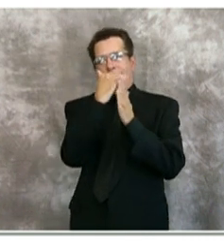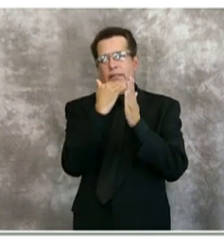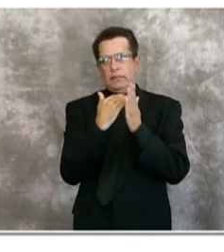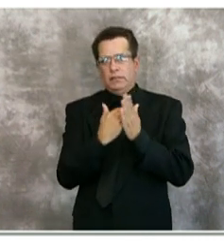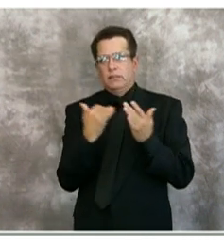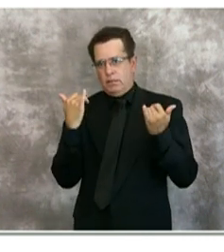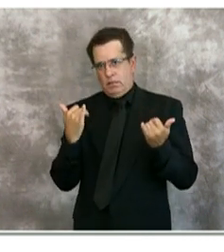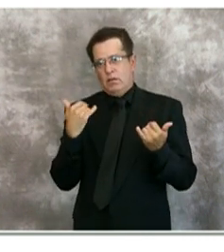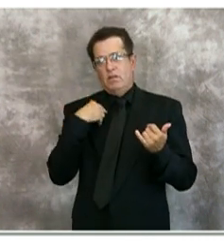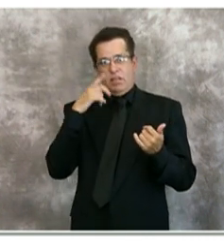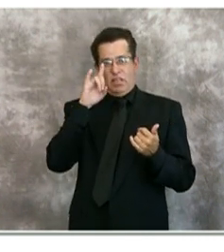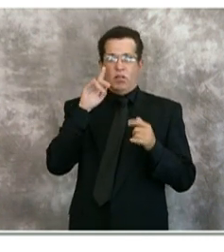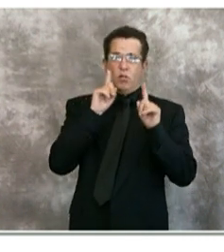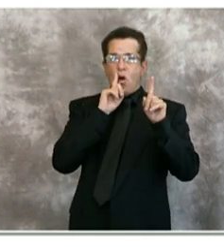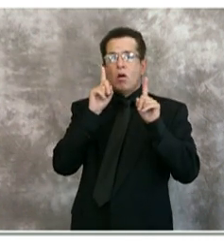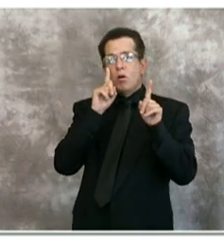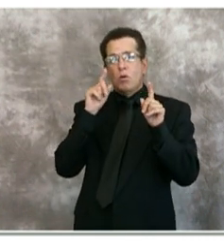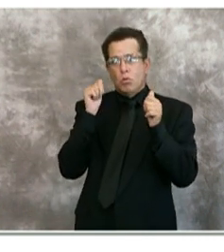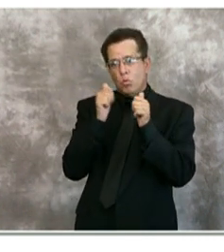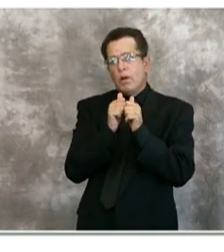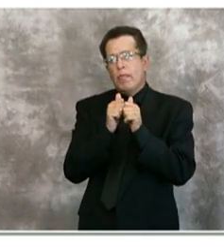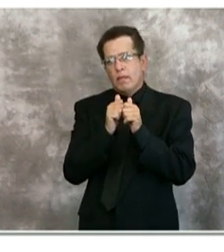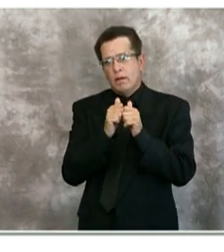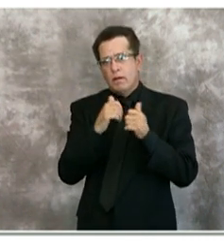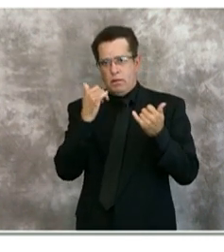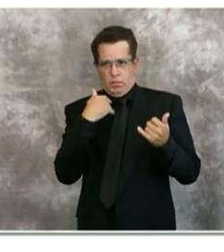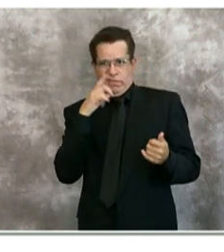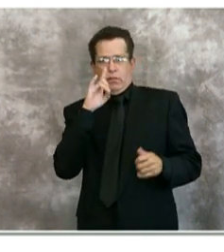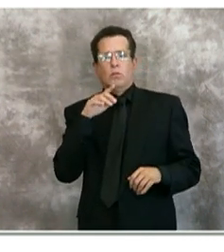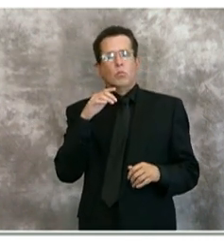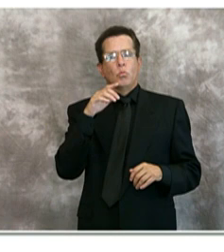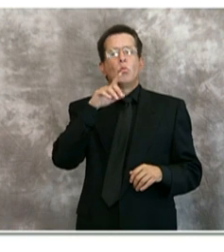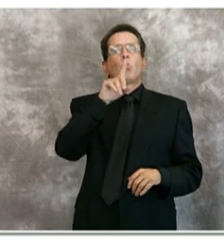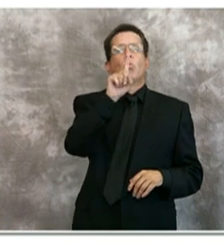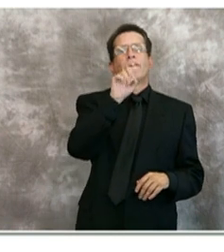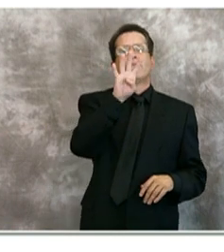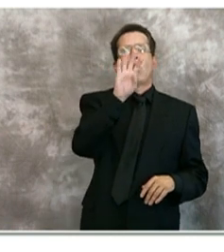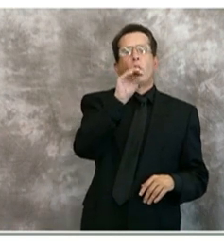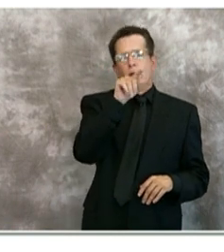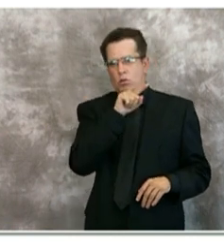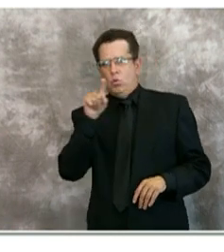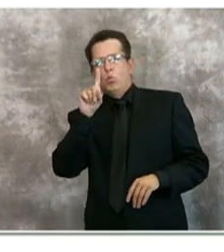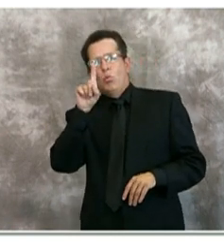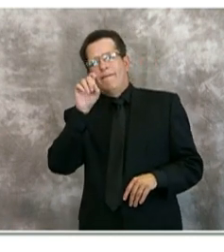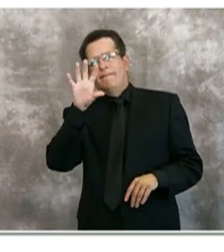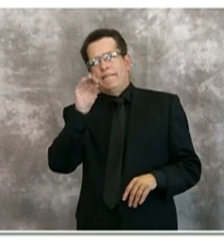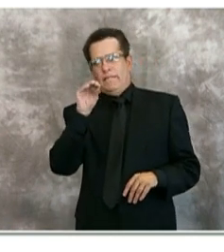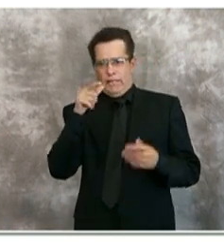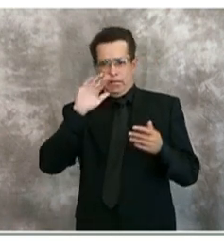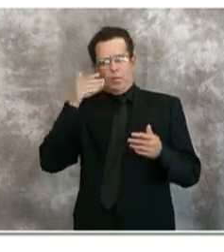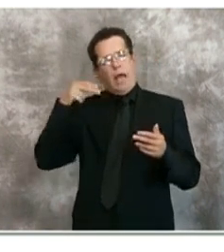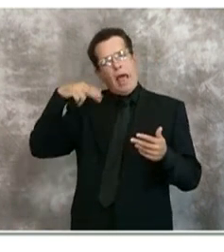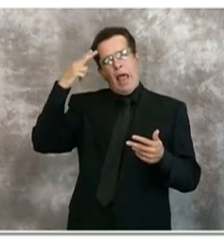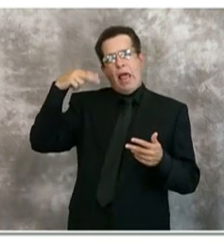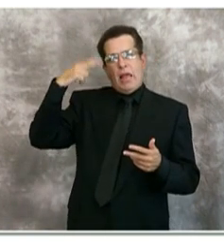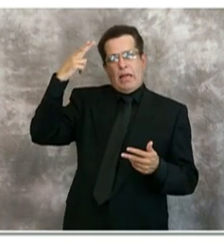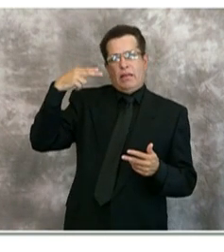back and forth between a high of in the 140s and the 150s. If you can go to the next slide.